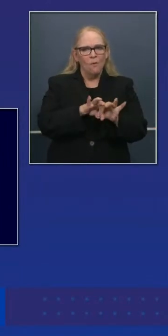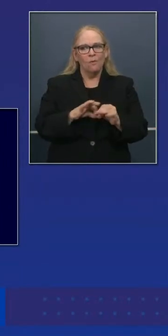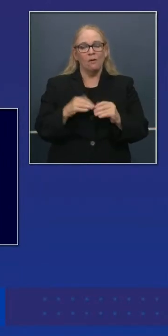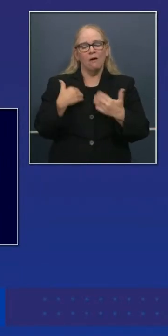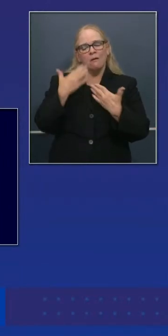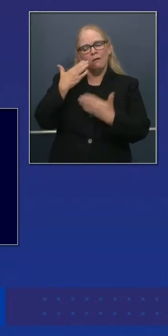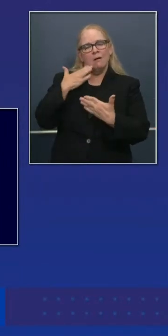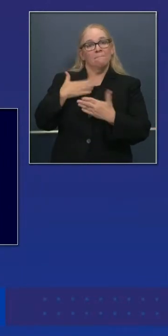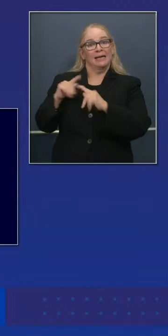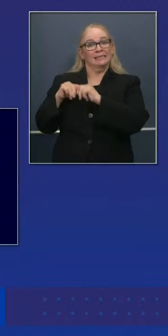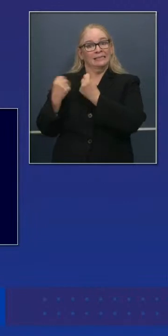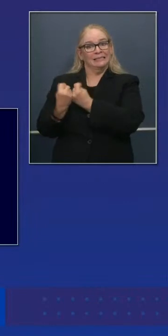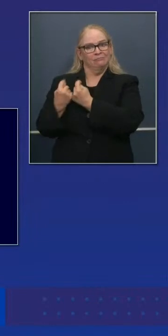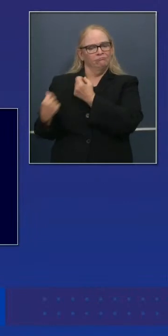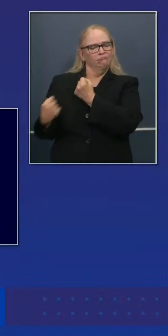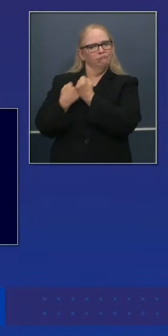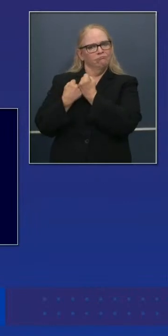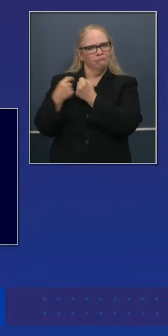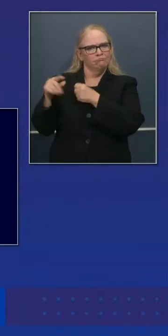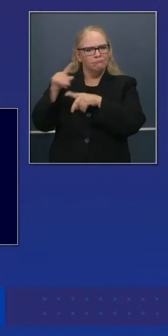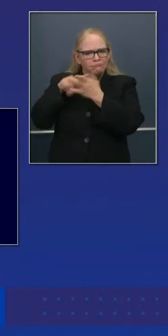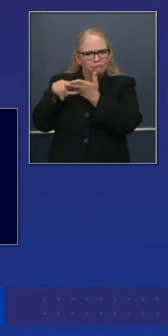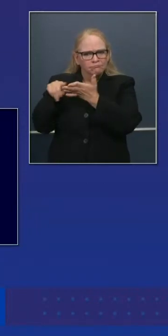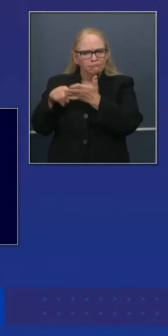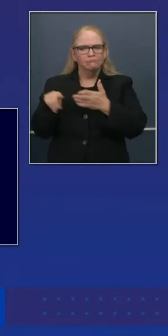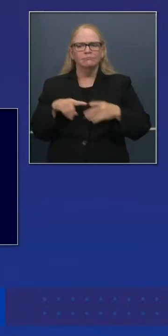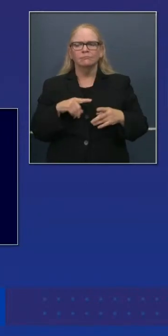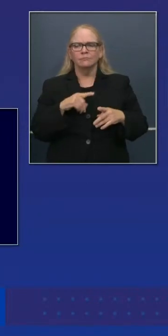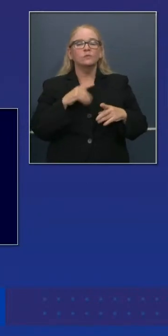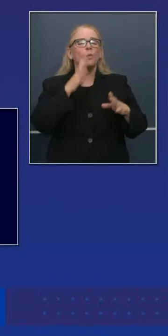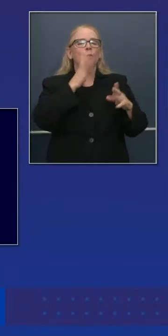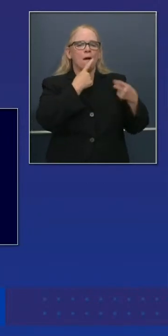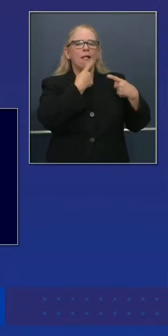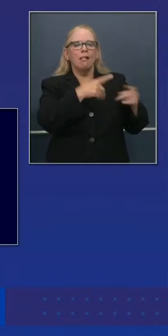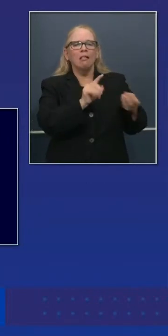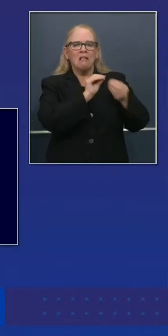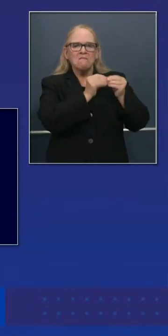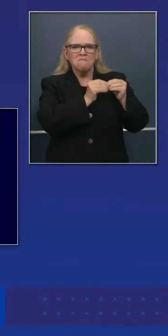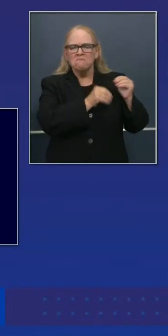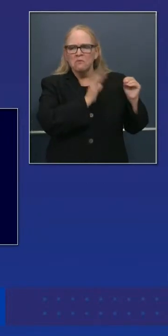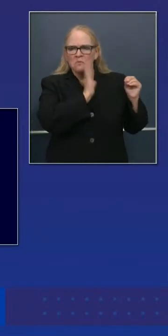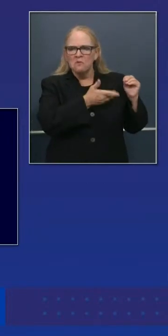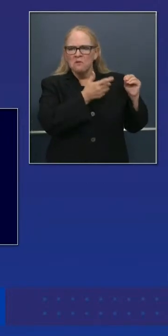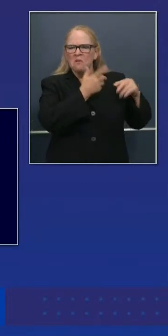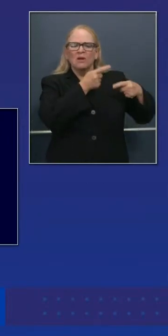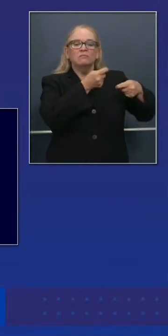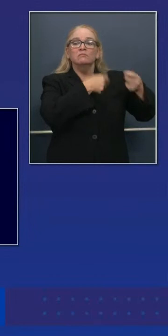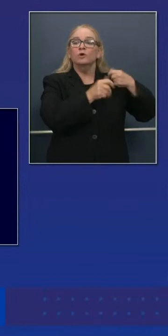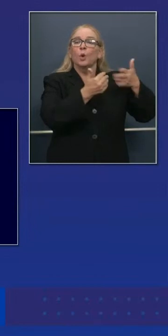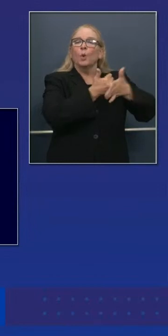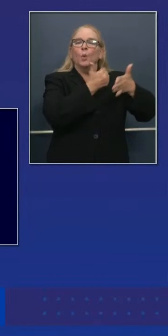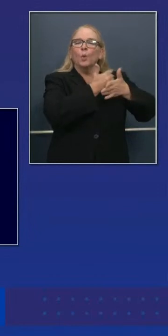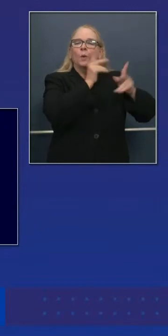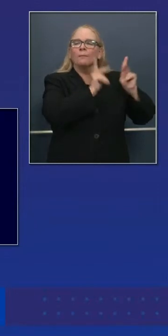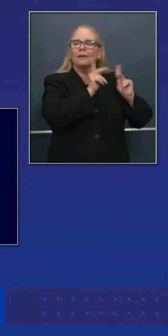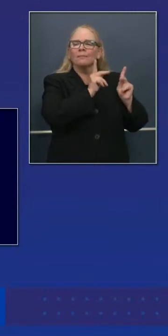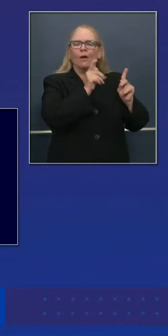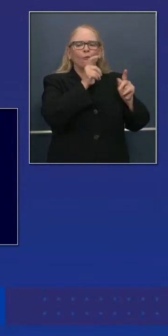We also are announcing some change in leadership at the California Department of Public